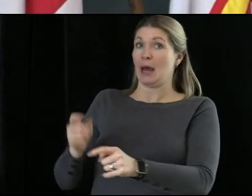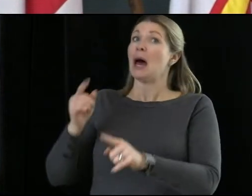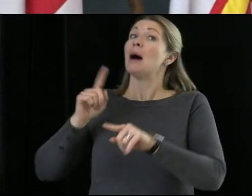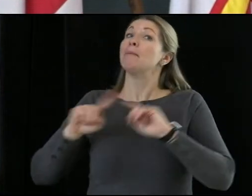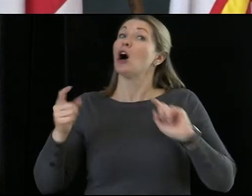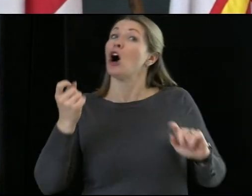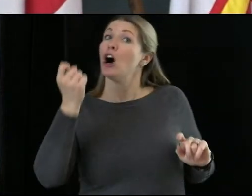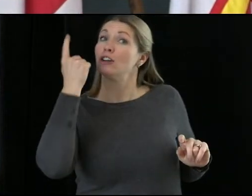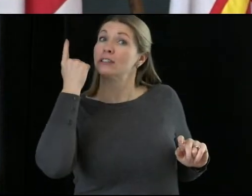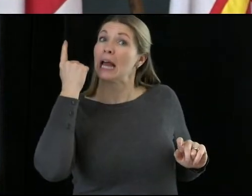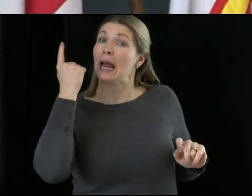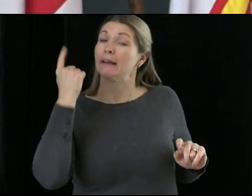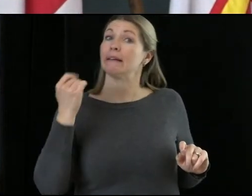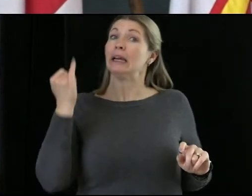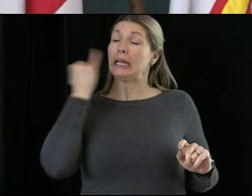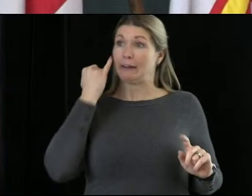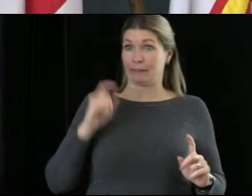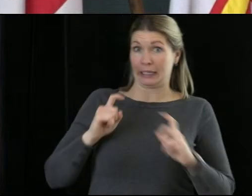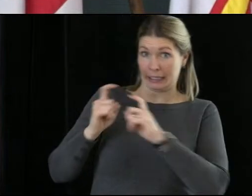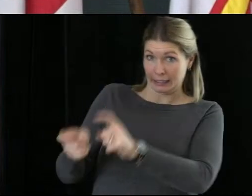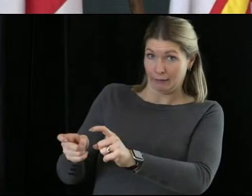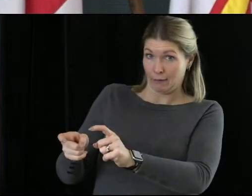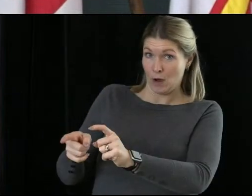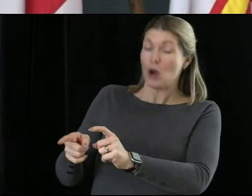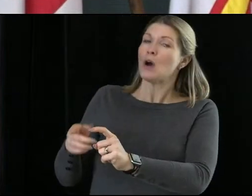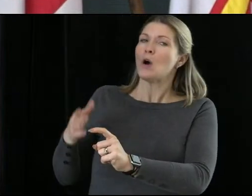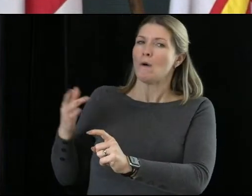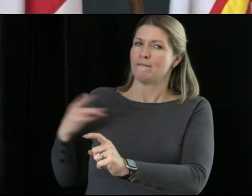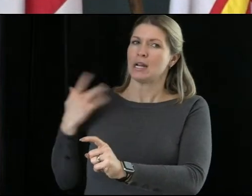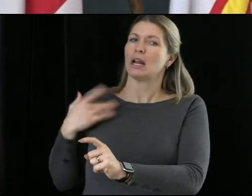her remains. I'm pretty sure of that.